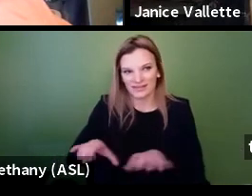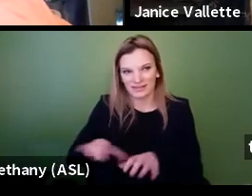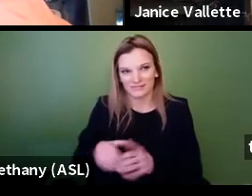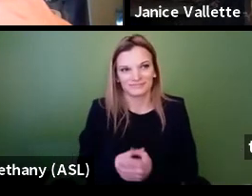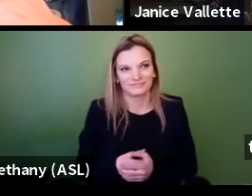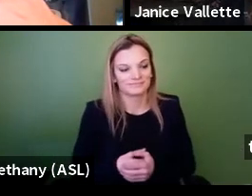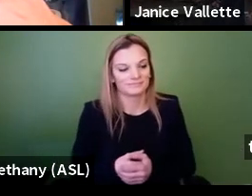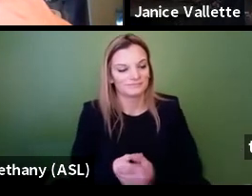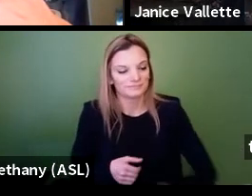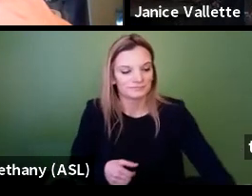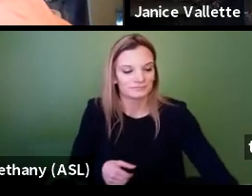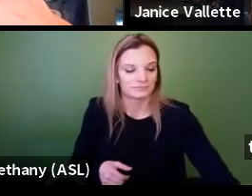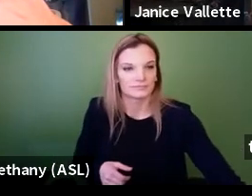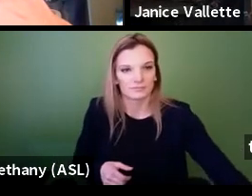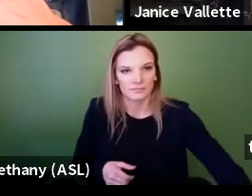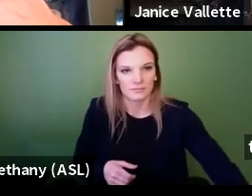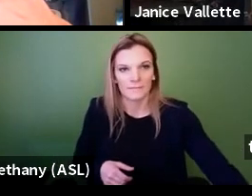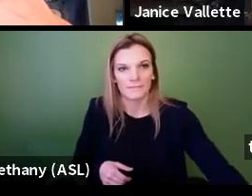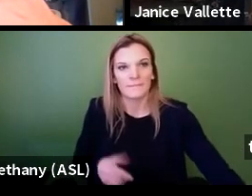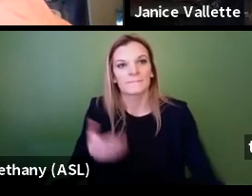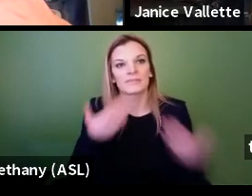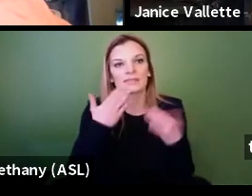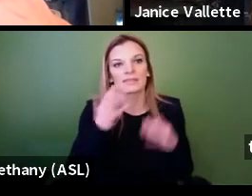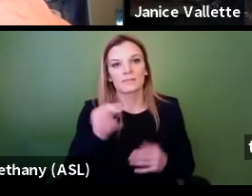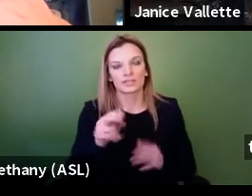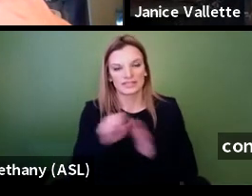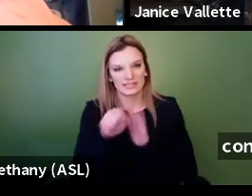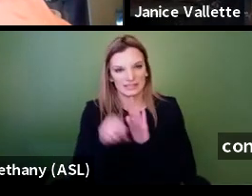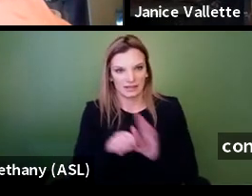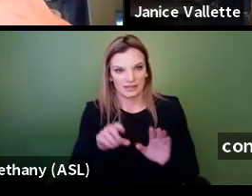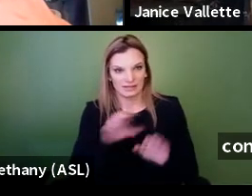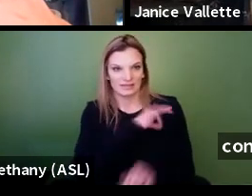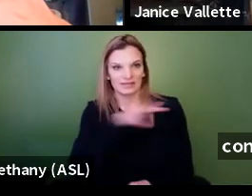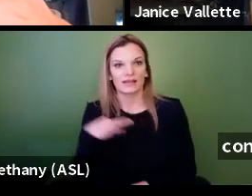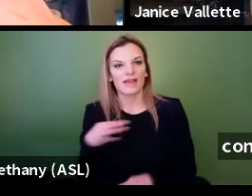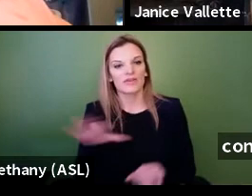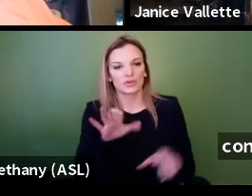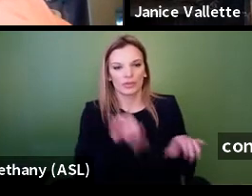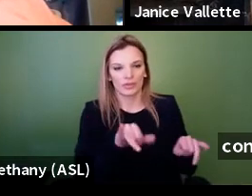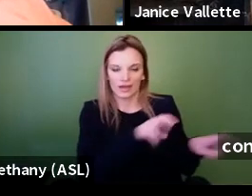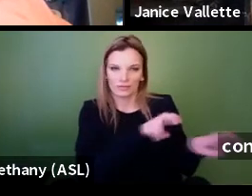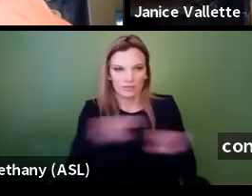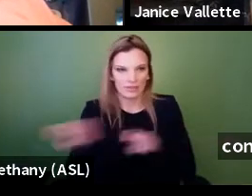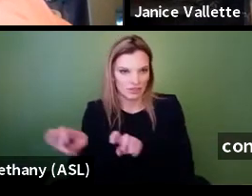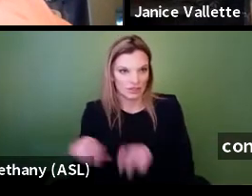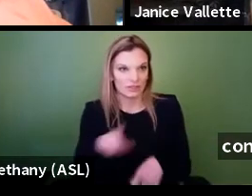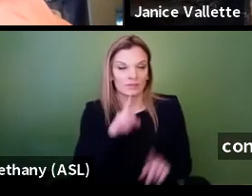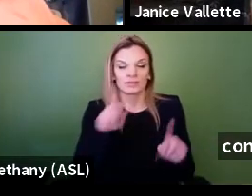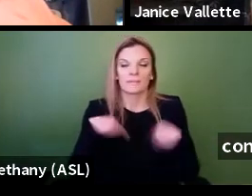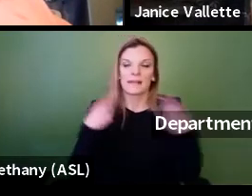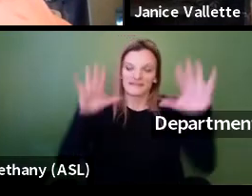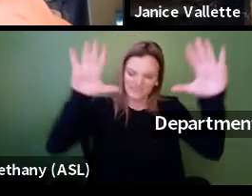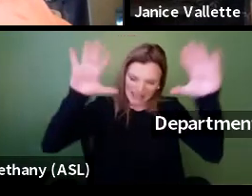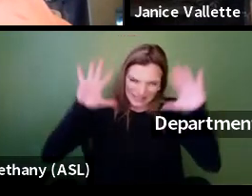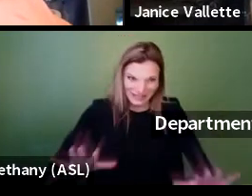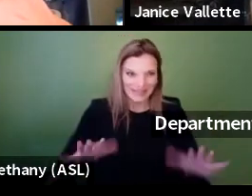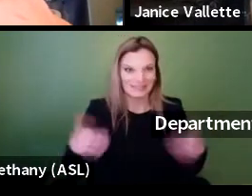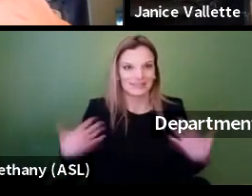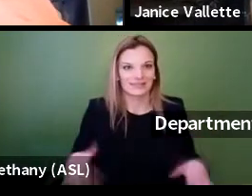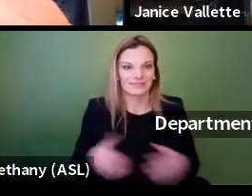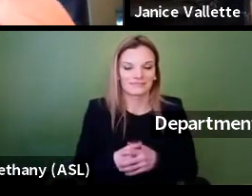thank the Michigan Department of State staff during the transition and working before. They have been fantastic